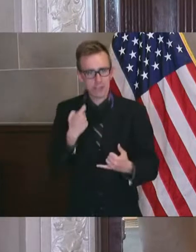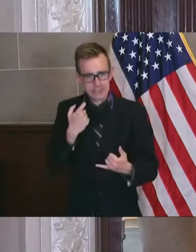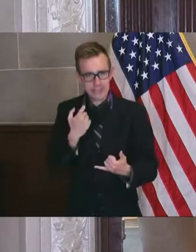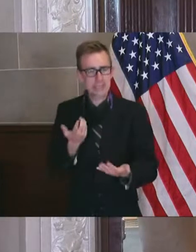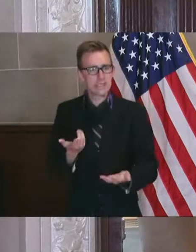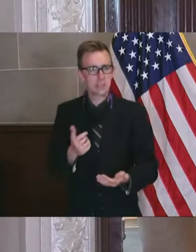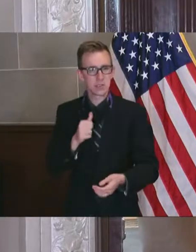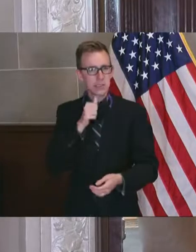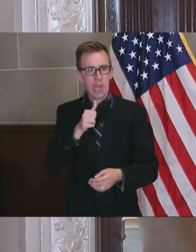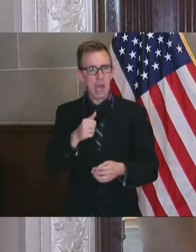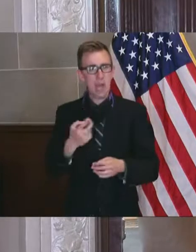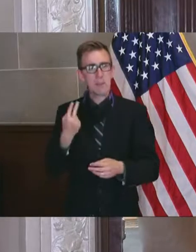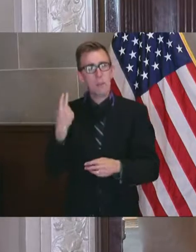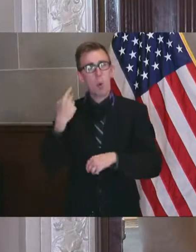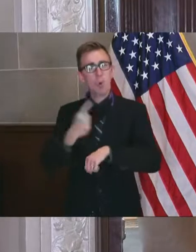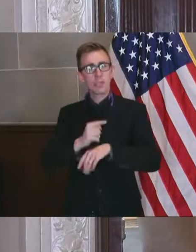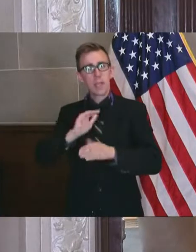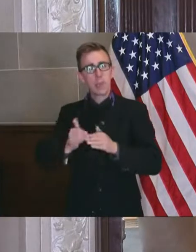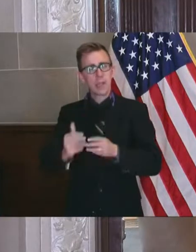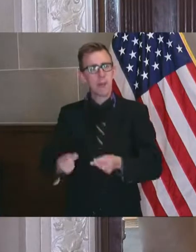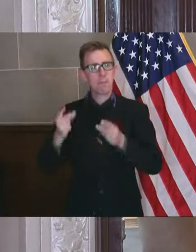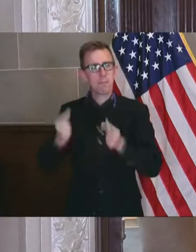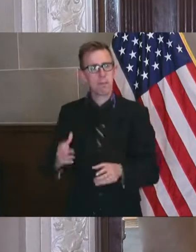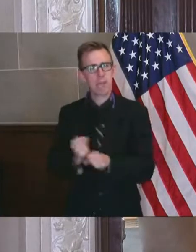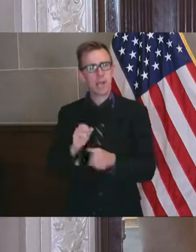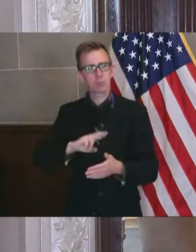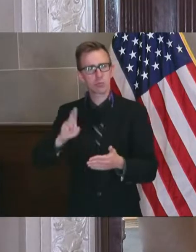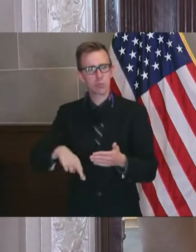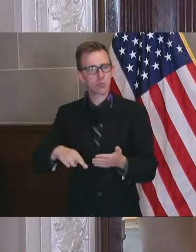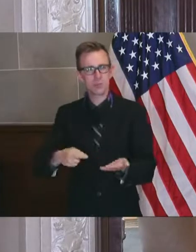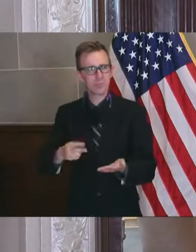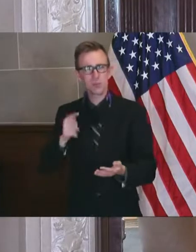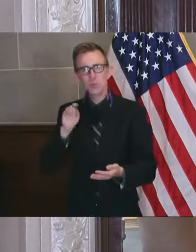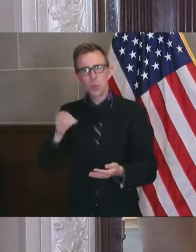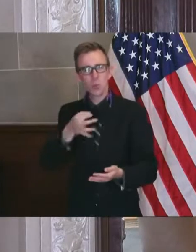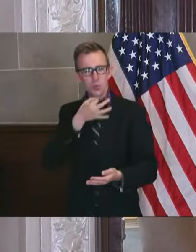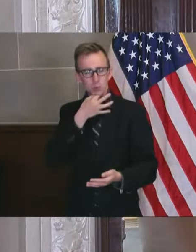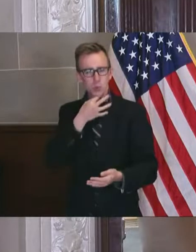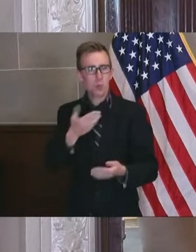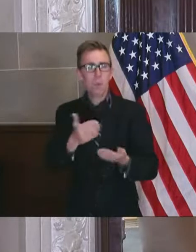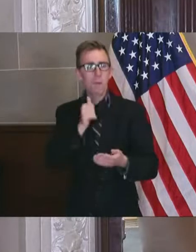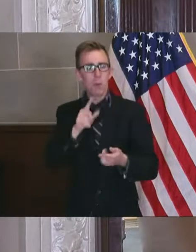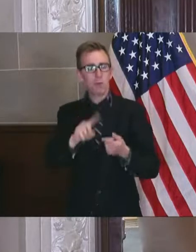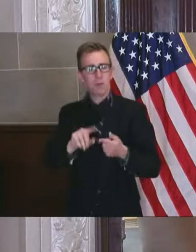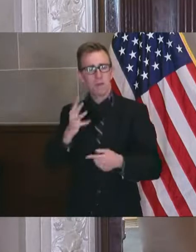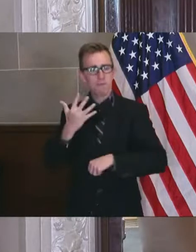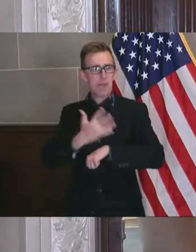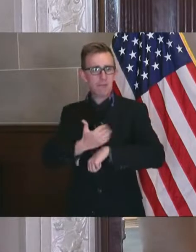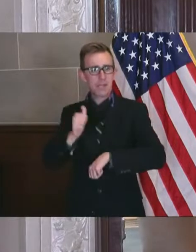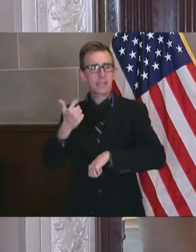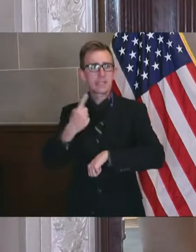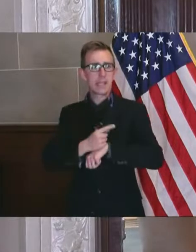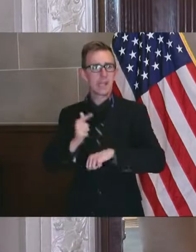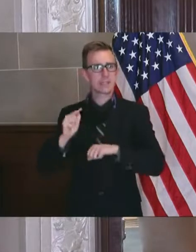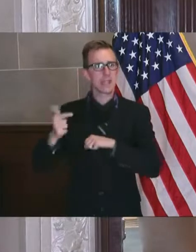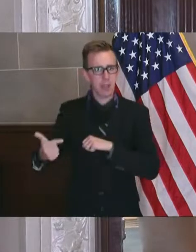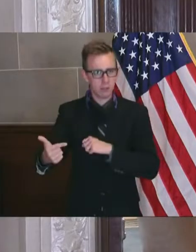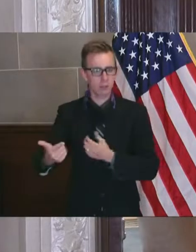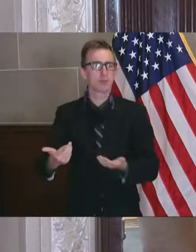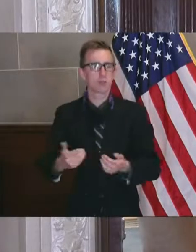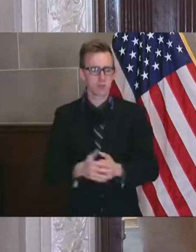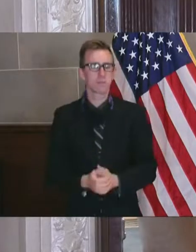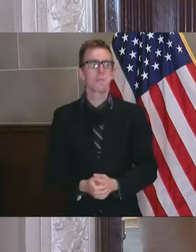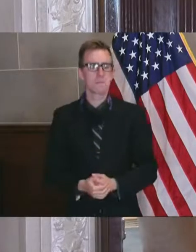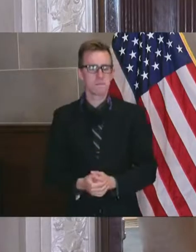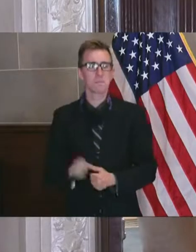over Memorial Day weekend. You won't see the results of Memorial Day weekend until probably 5 to 10 days down the road. So it's important for